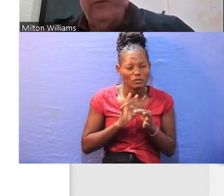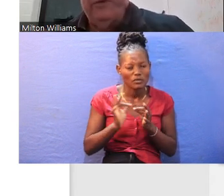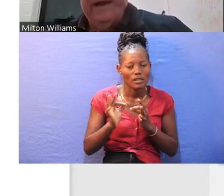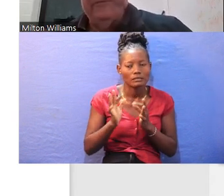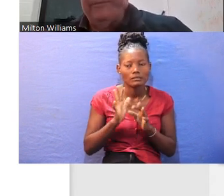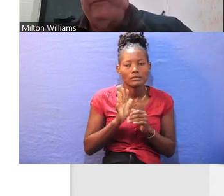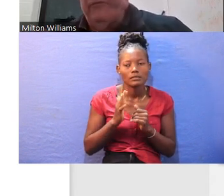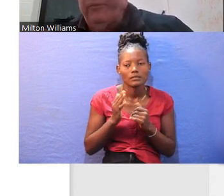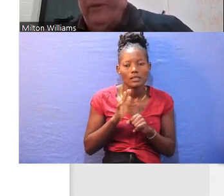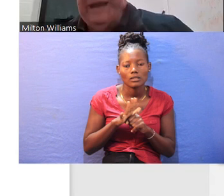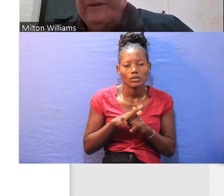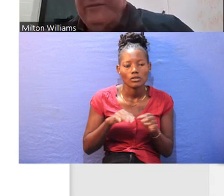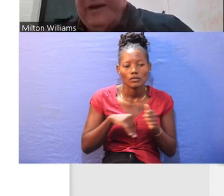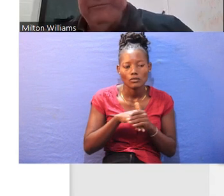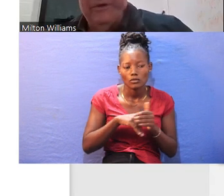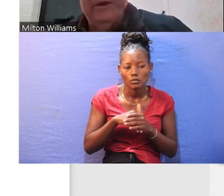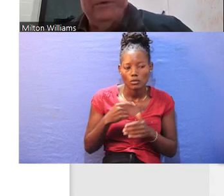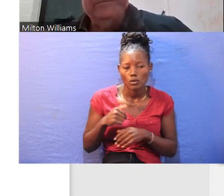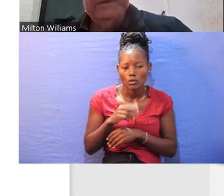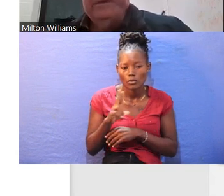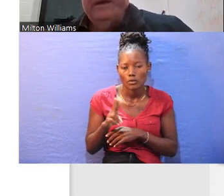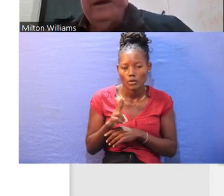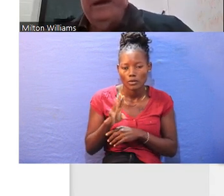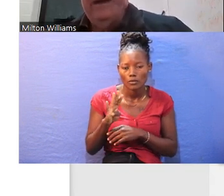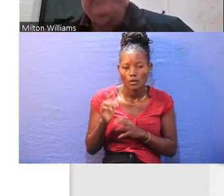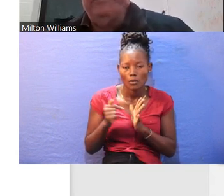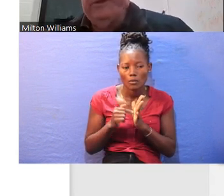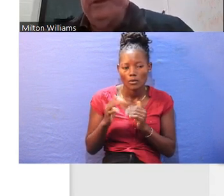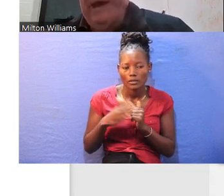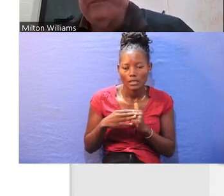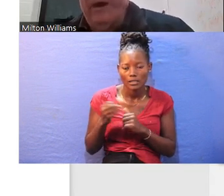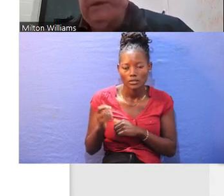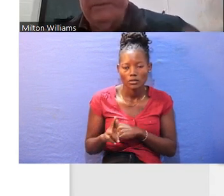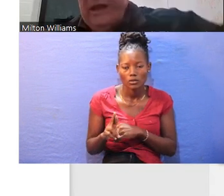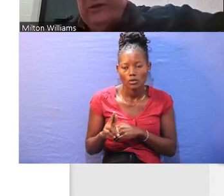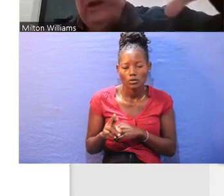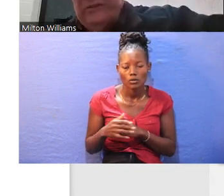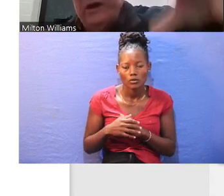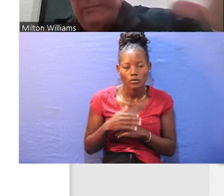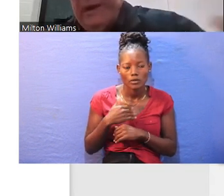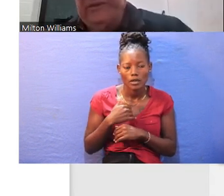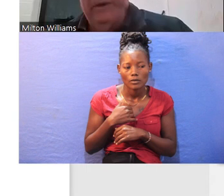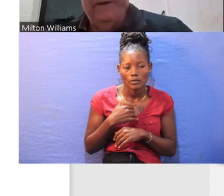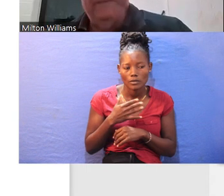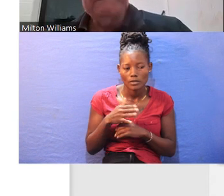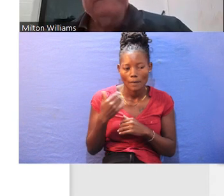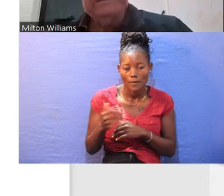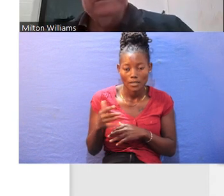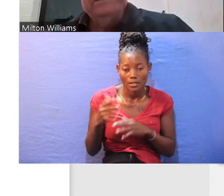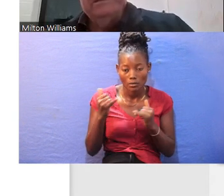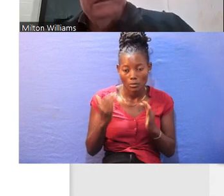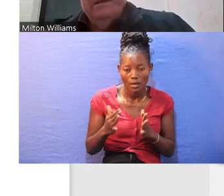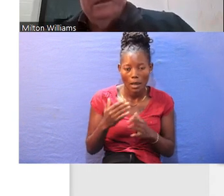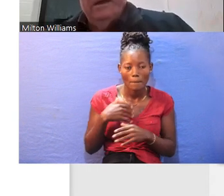use the 40. I was about 4.9 or 5.0. I was a pretty good basketball player, but I could not dunk a basketball.